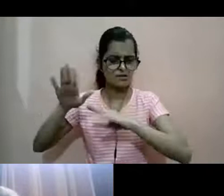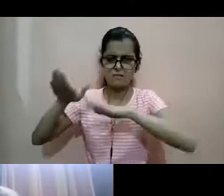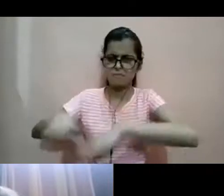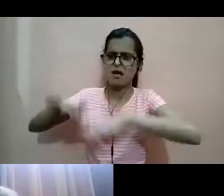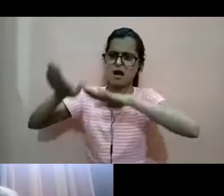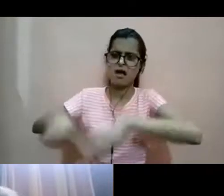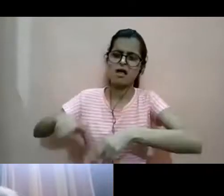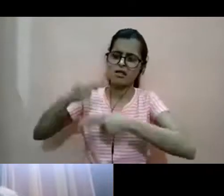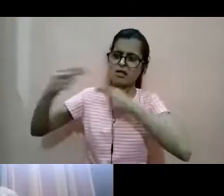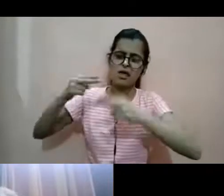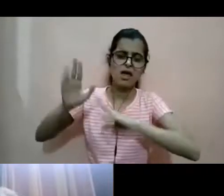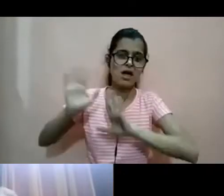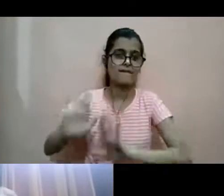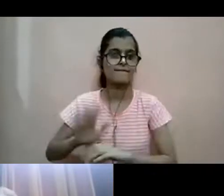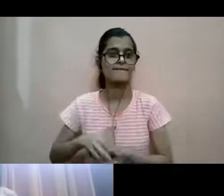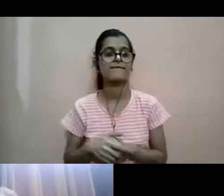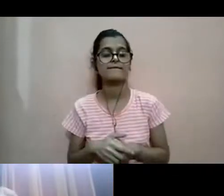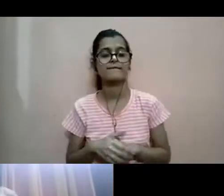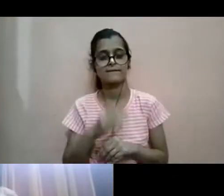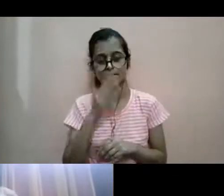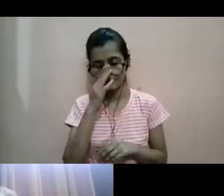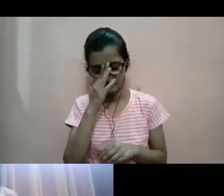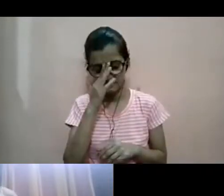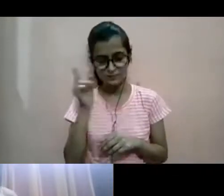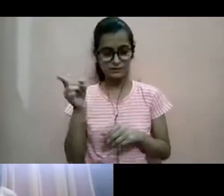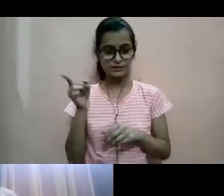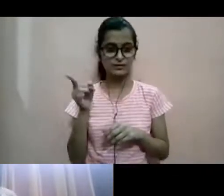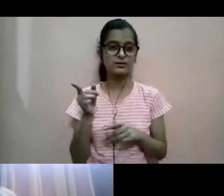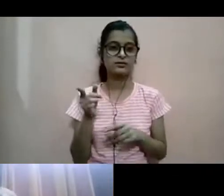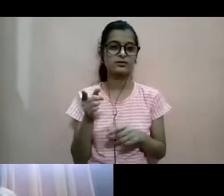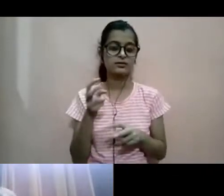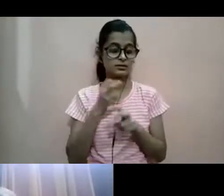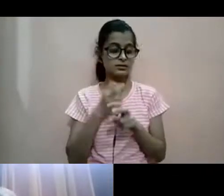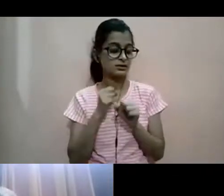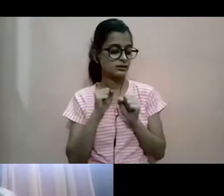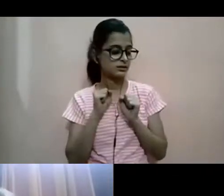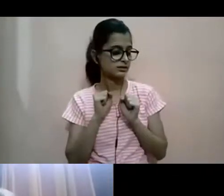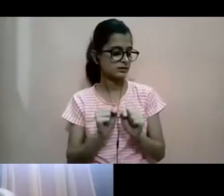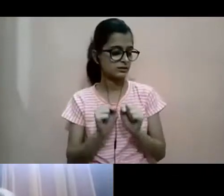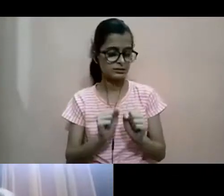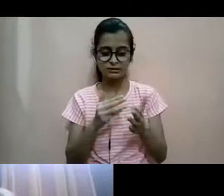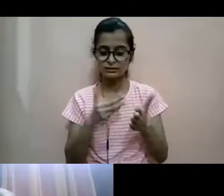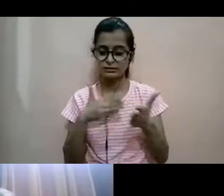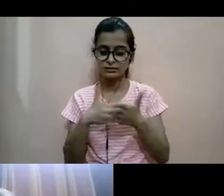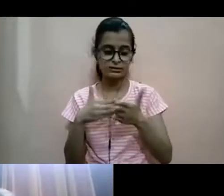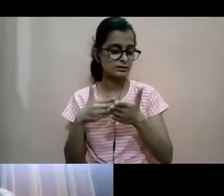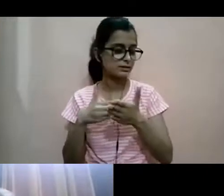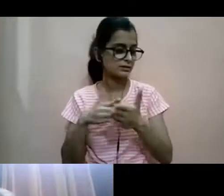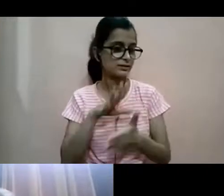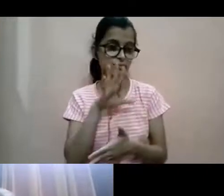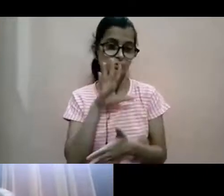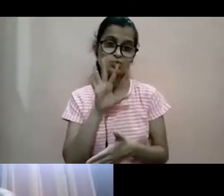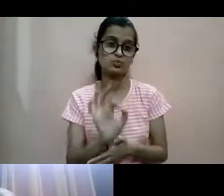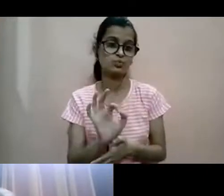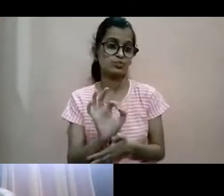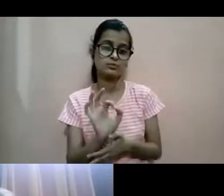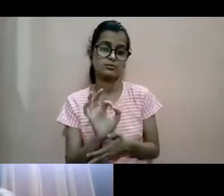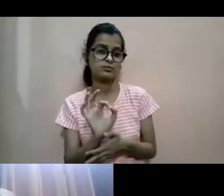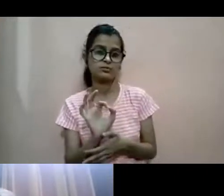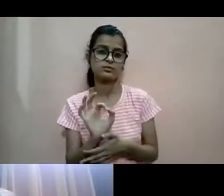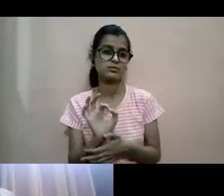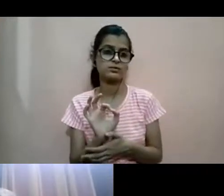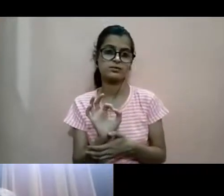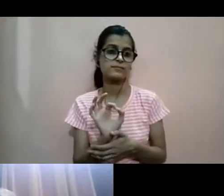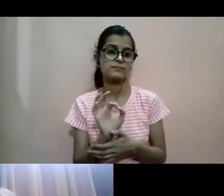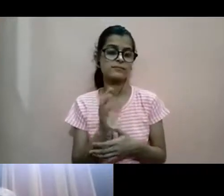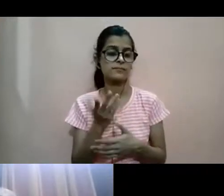And that can be a very, very hard road to negotiate, particularly